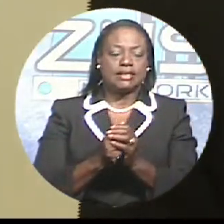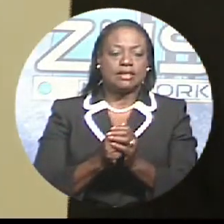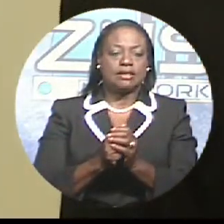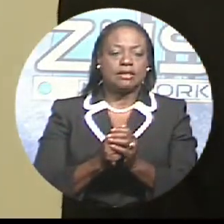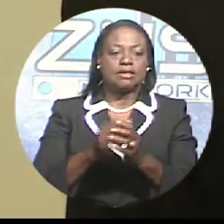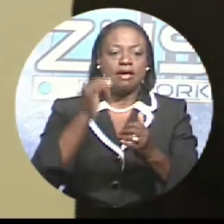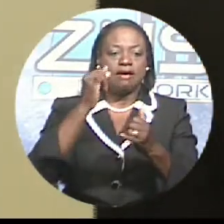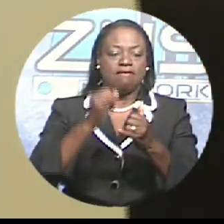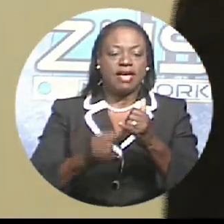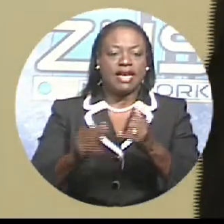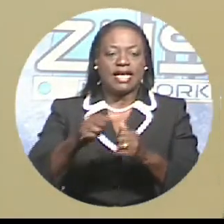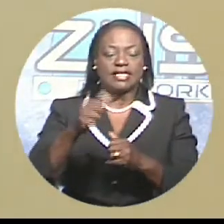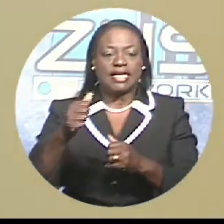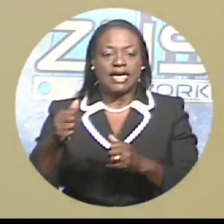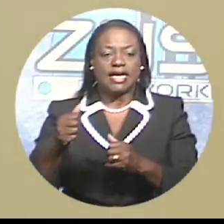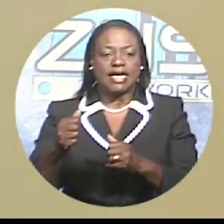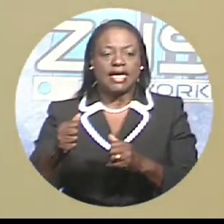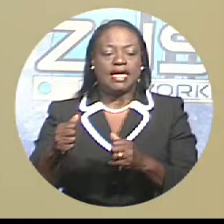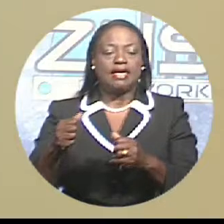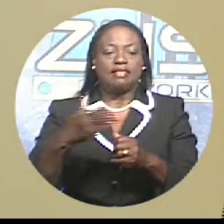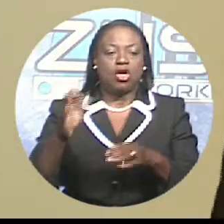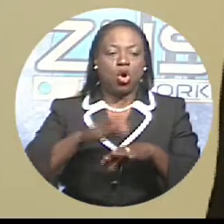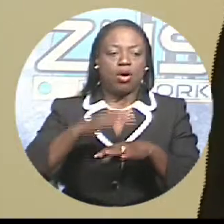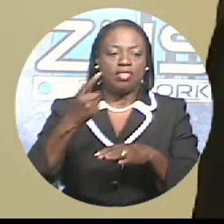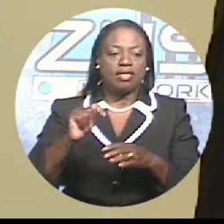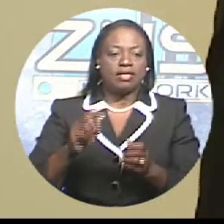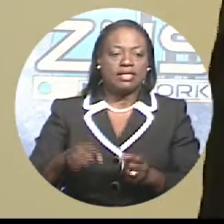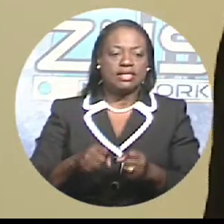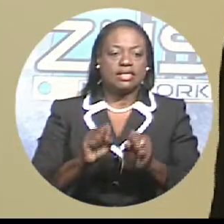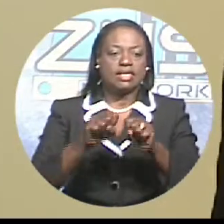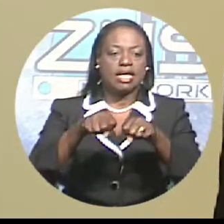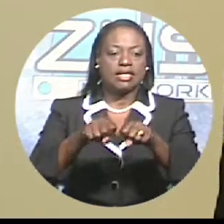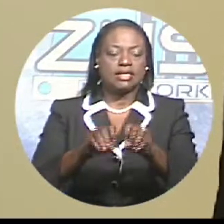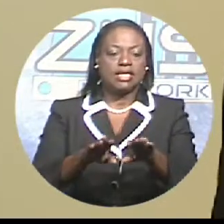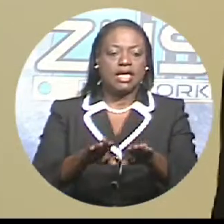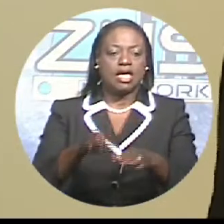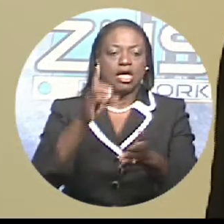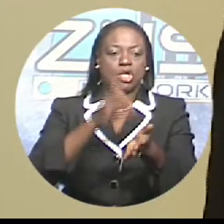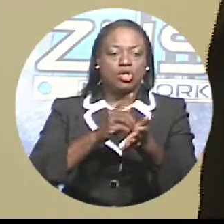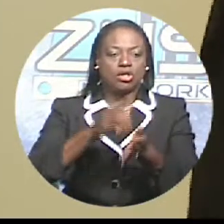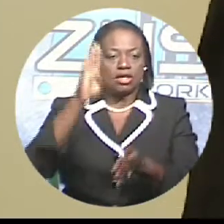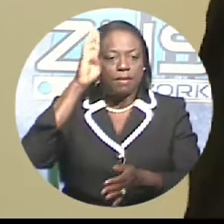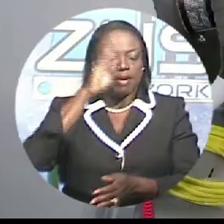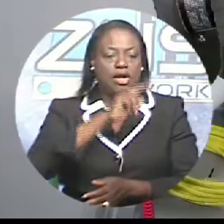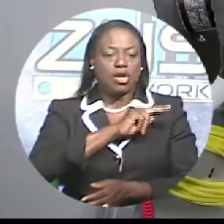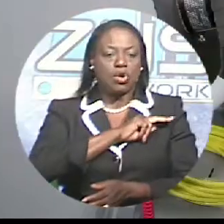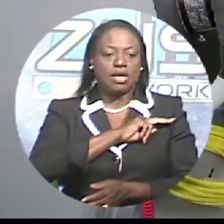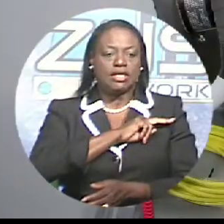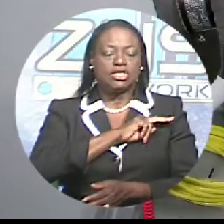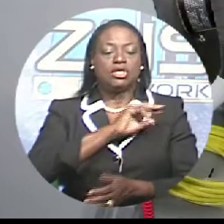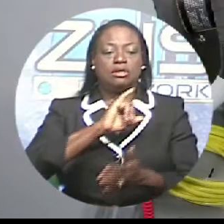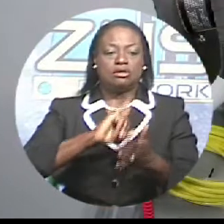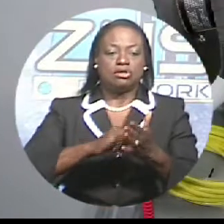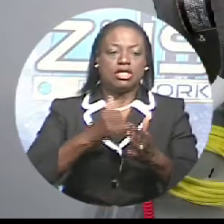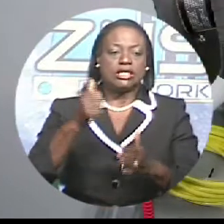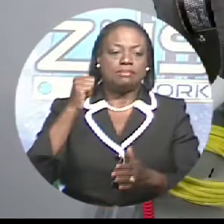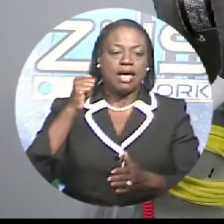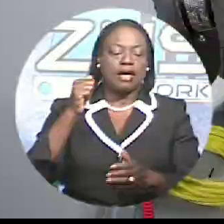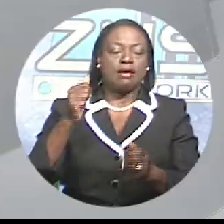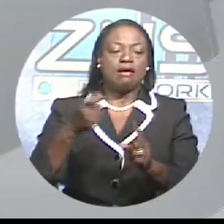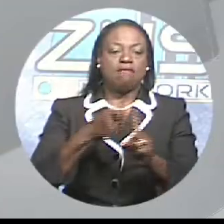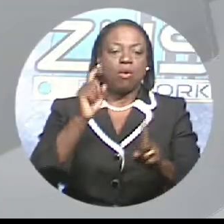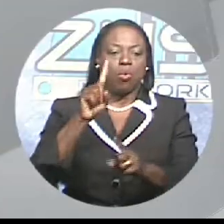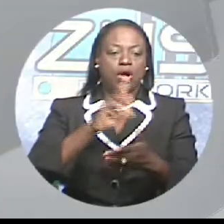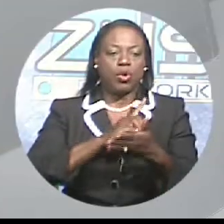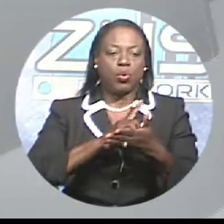finalize any encounters it might have on the sea. National Security Minister the Honourable Dr. Bernard Nottage is just back from a week-long European tour where he was able